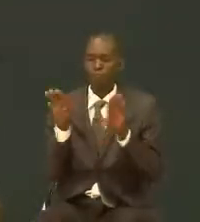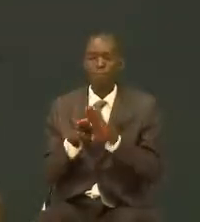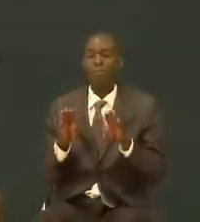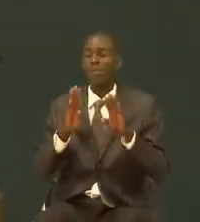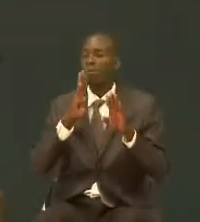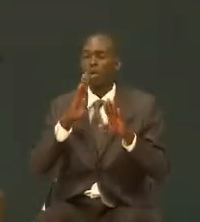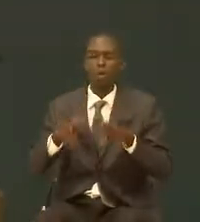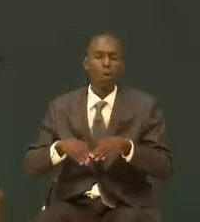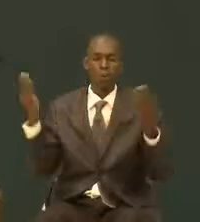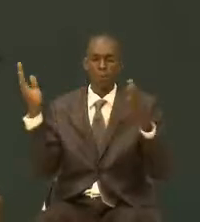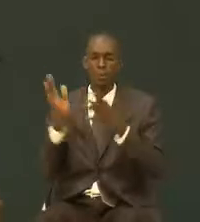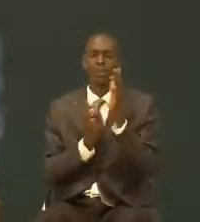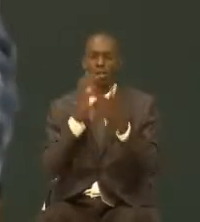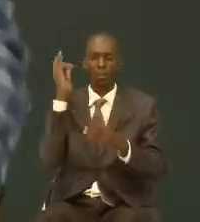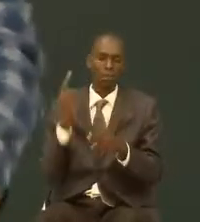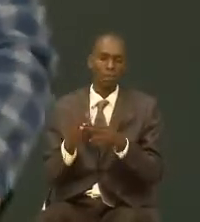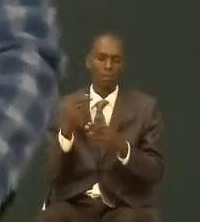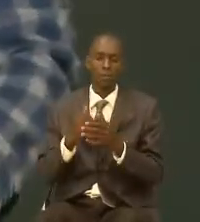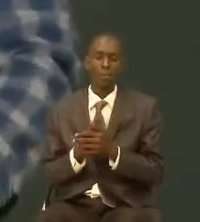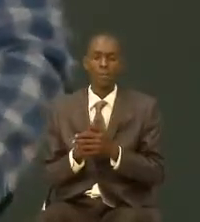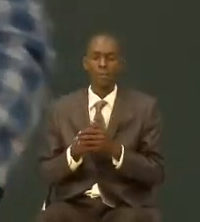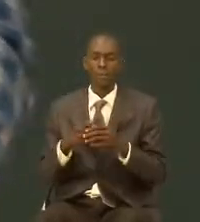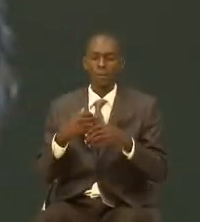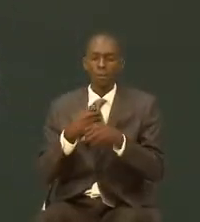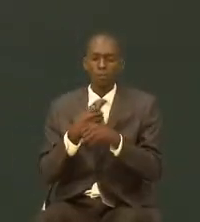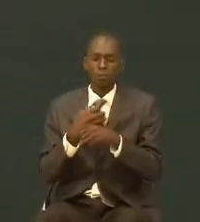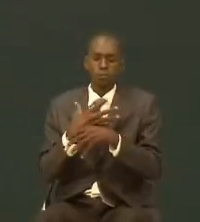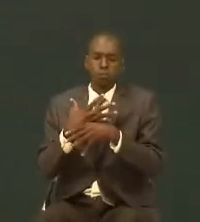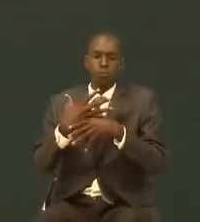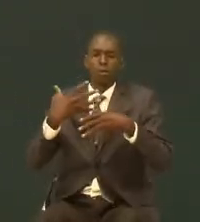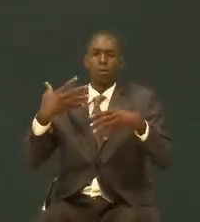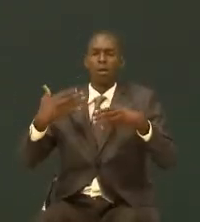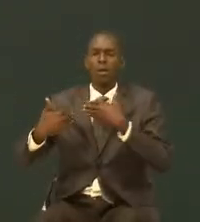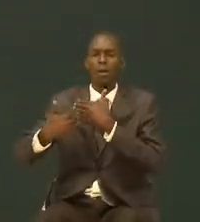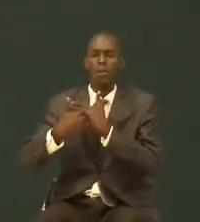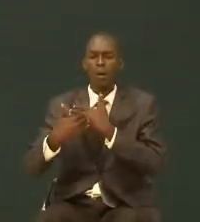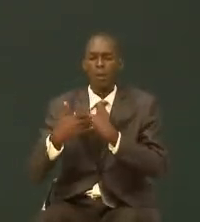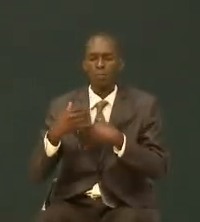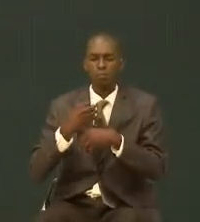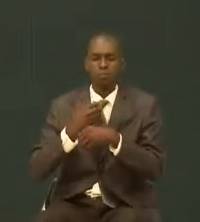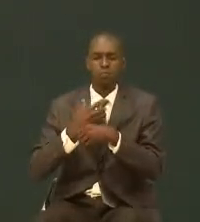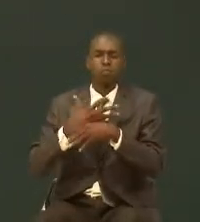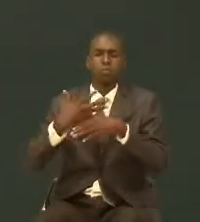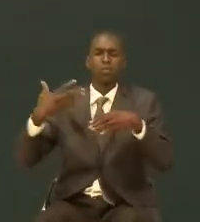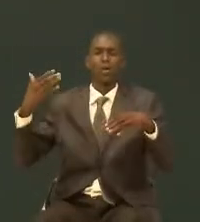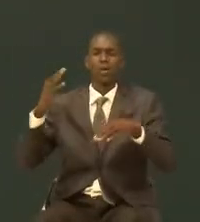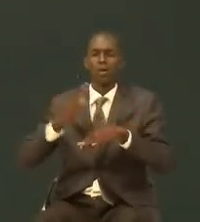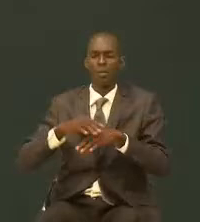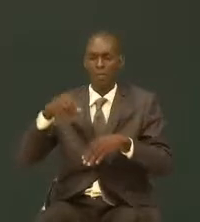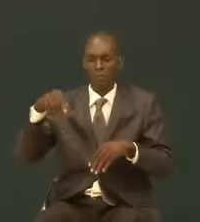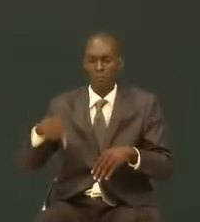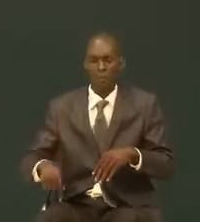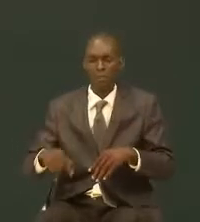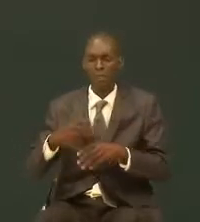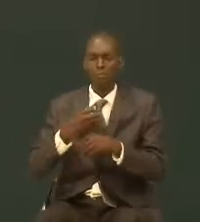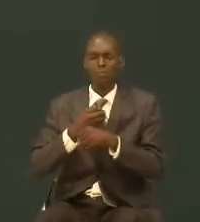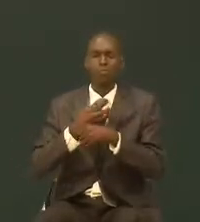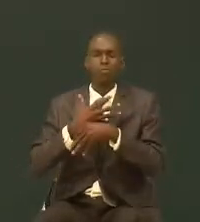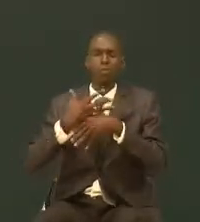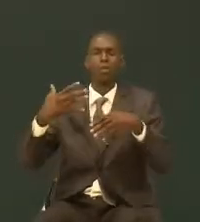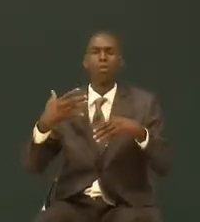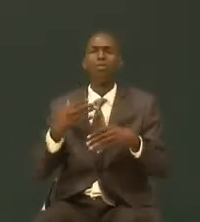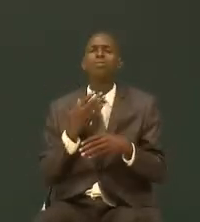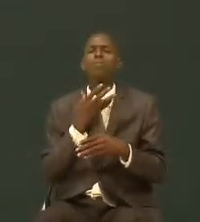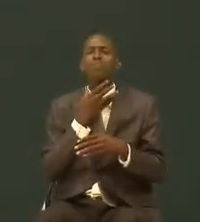name swelling hunchback and swelling elephant justices swirling goiter come